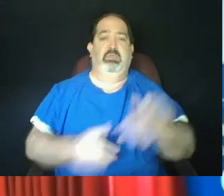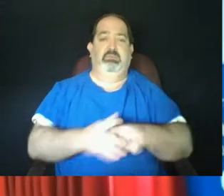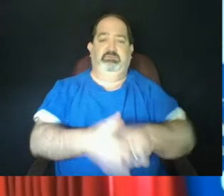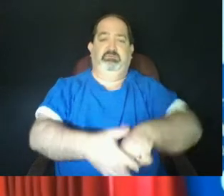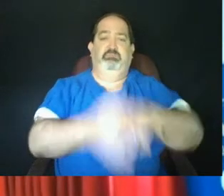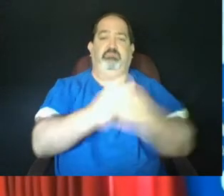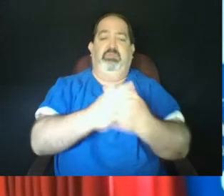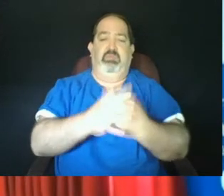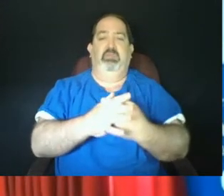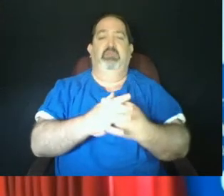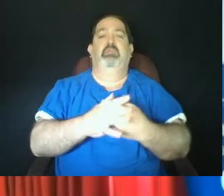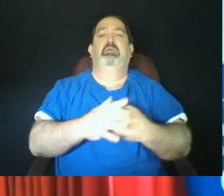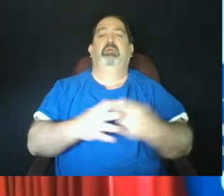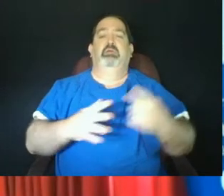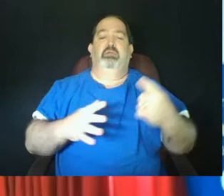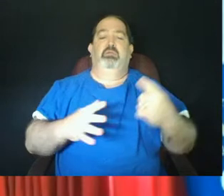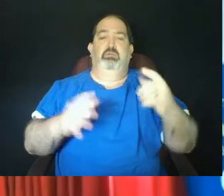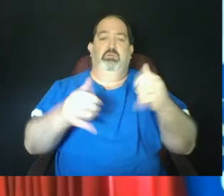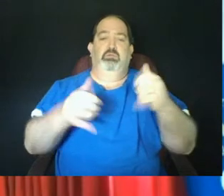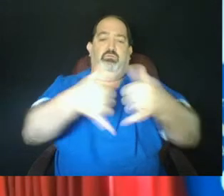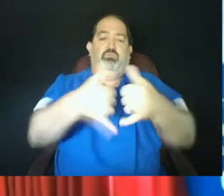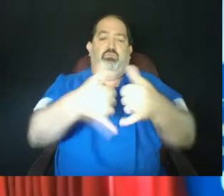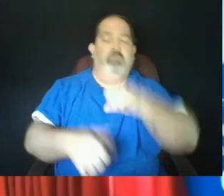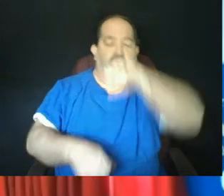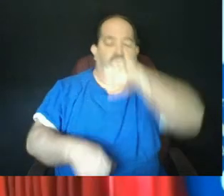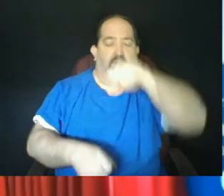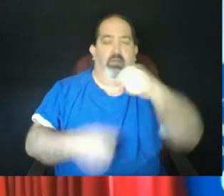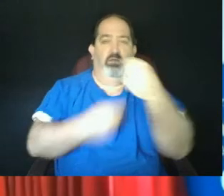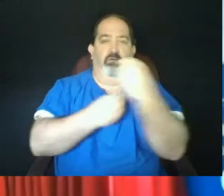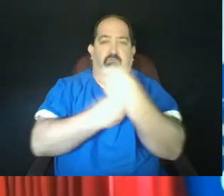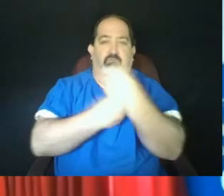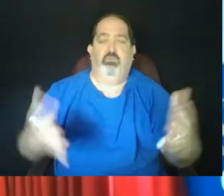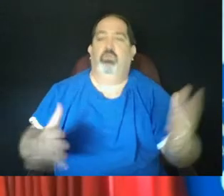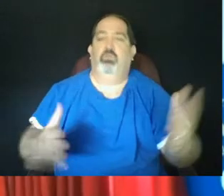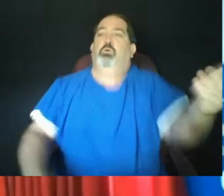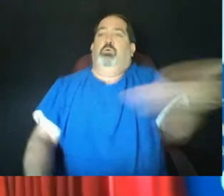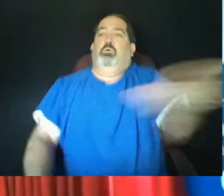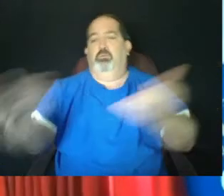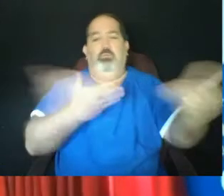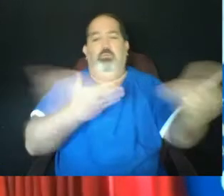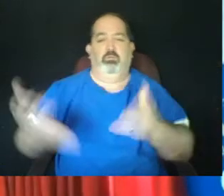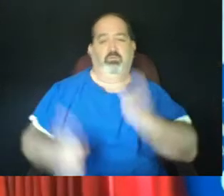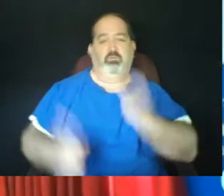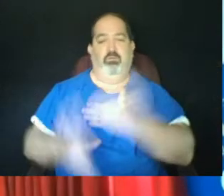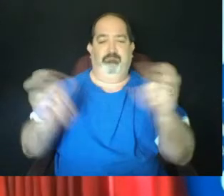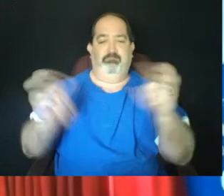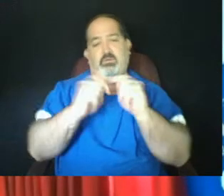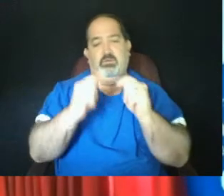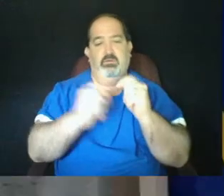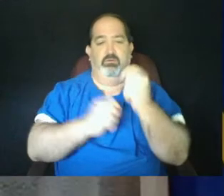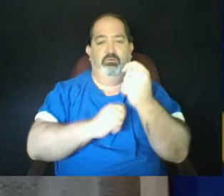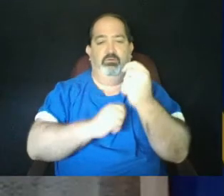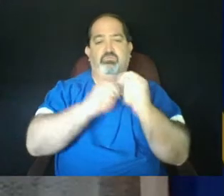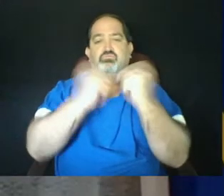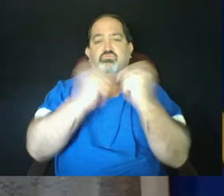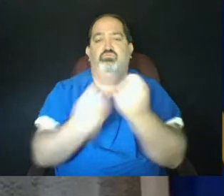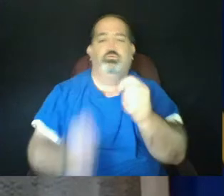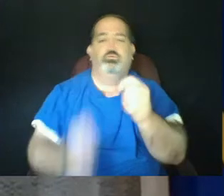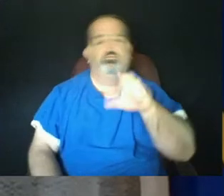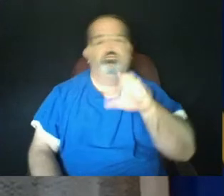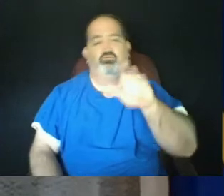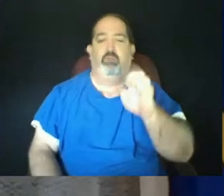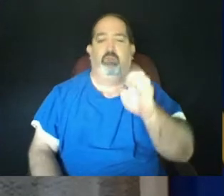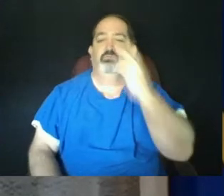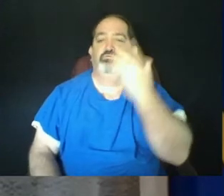if you will, award that I love to give out. Welcome to the tribe, everyone. It's good to see you. In